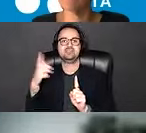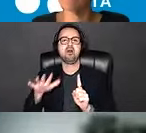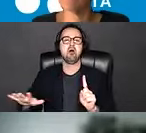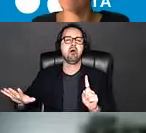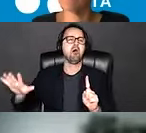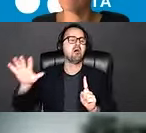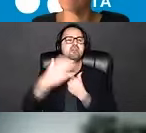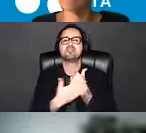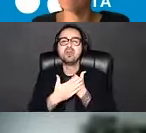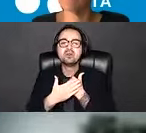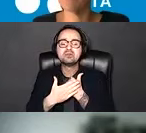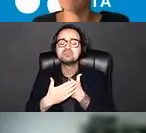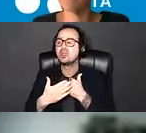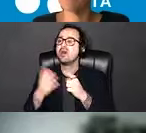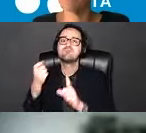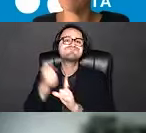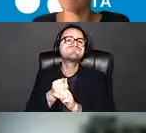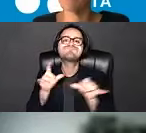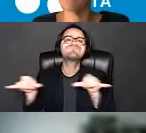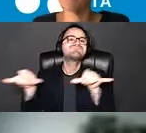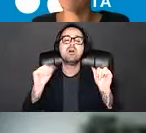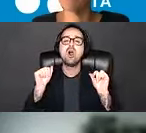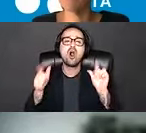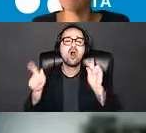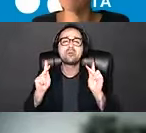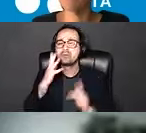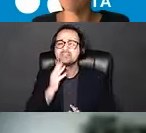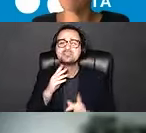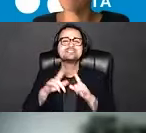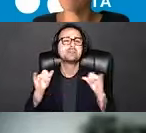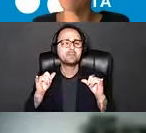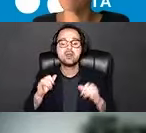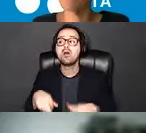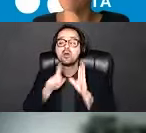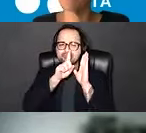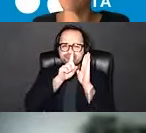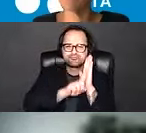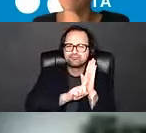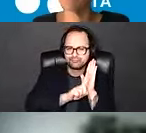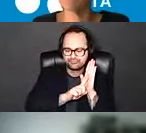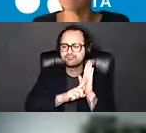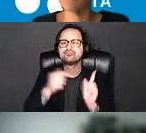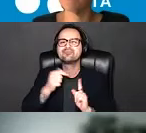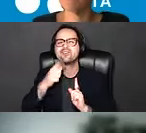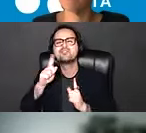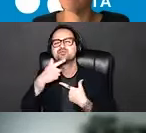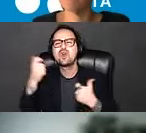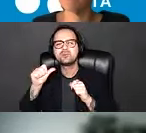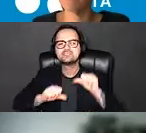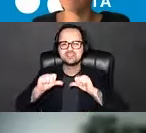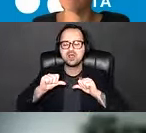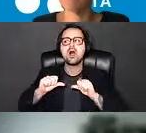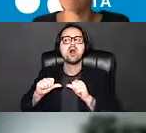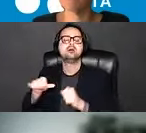entire country that everyone is experiencing. And researchers in the field of trauma science explain